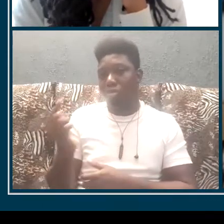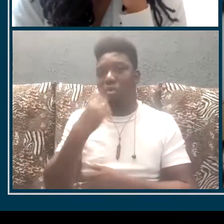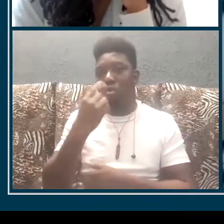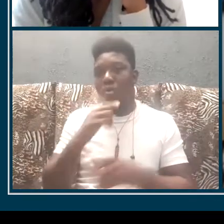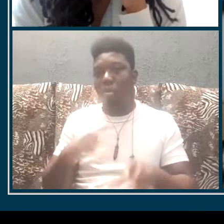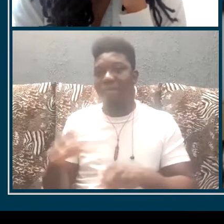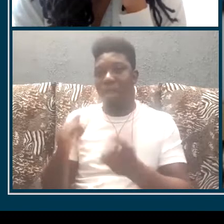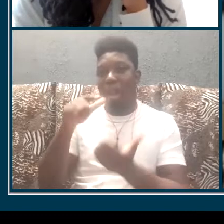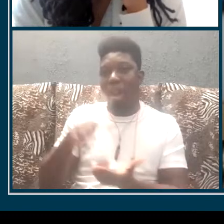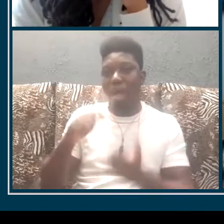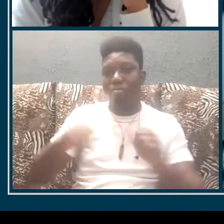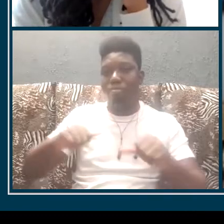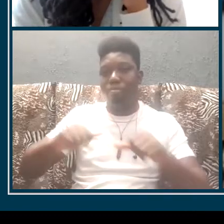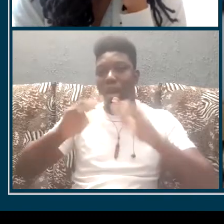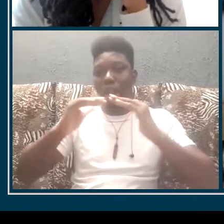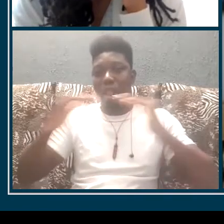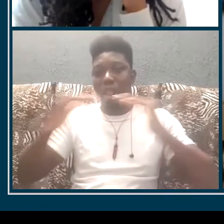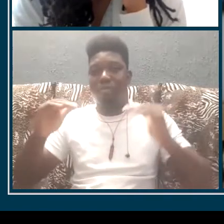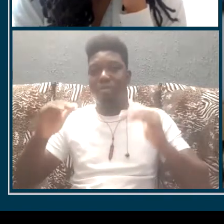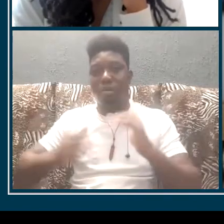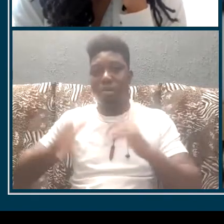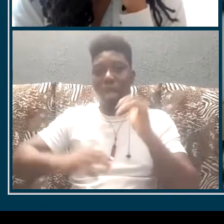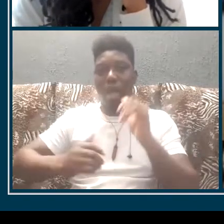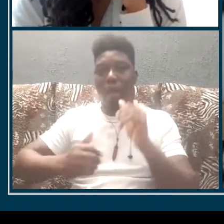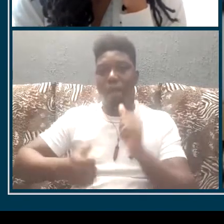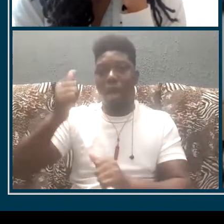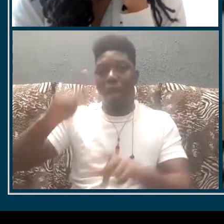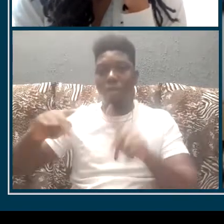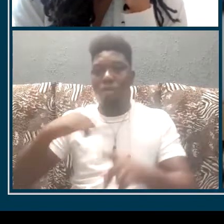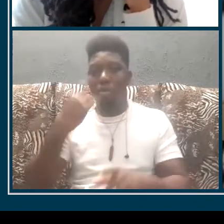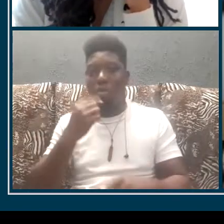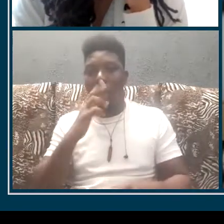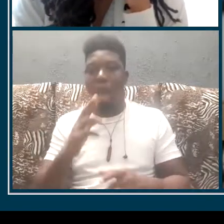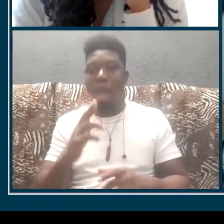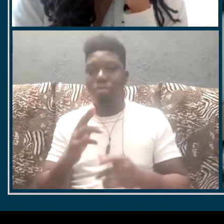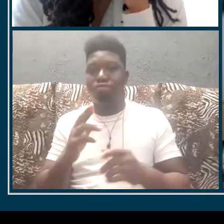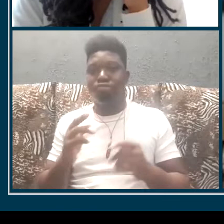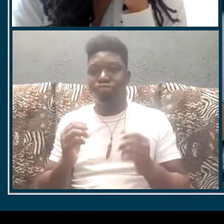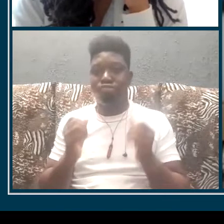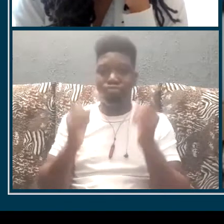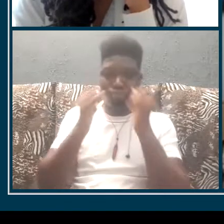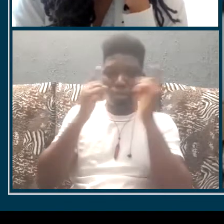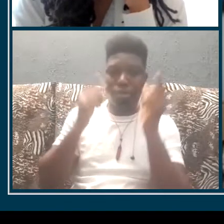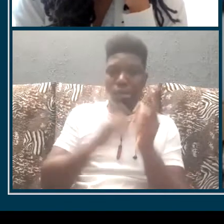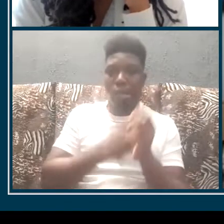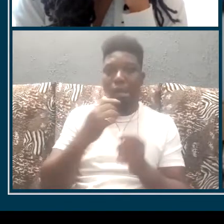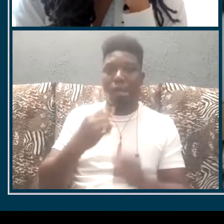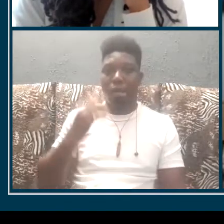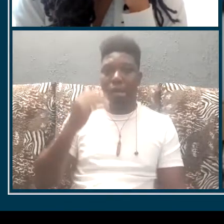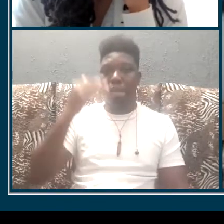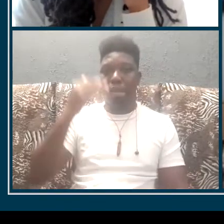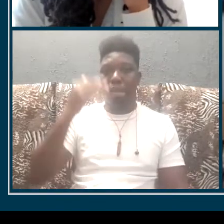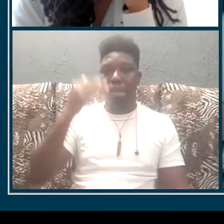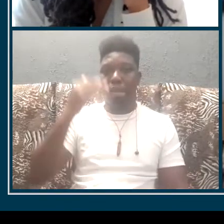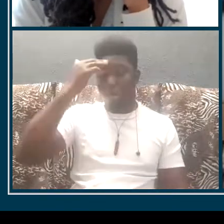pretty shocking adjustments. I knew a girl in college who graduated high school as an